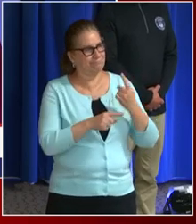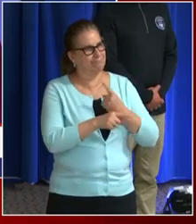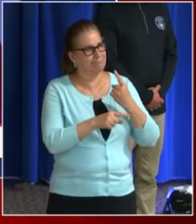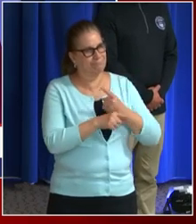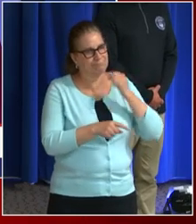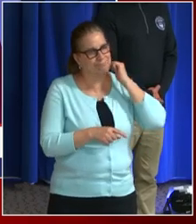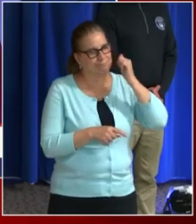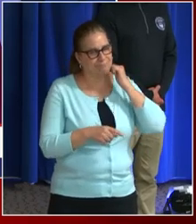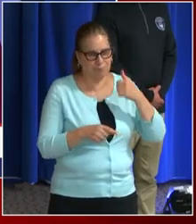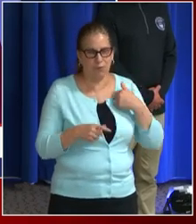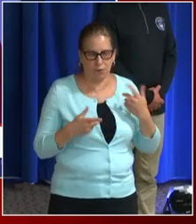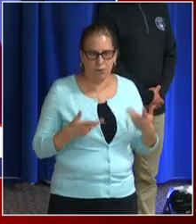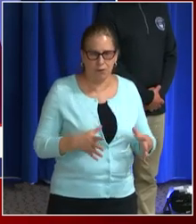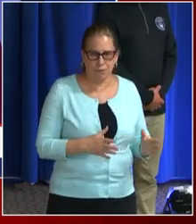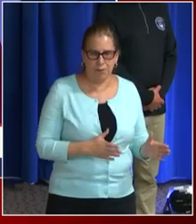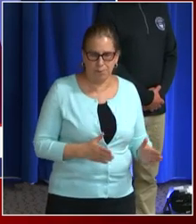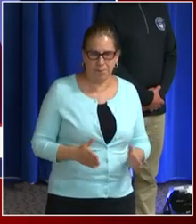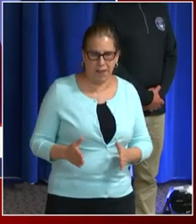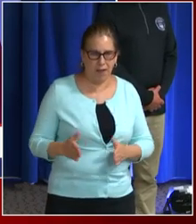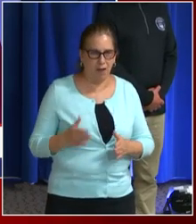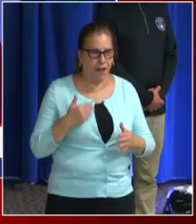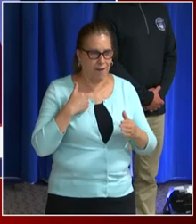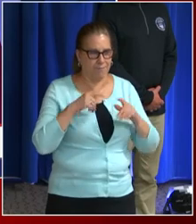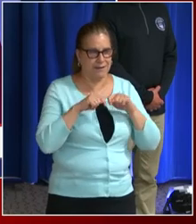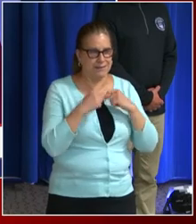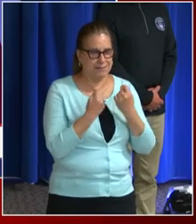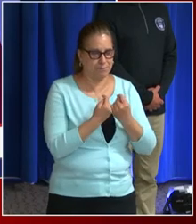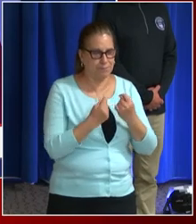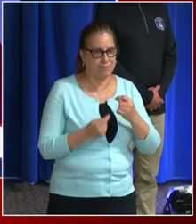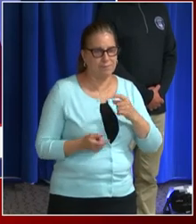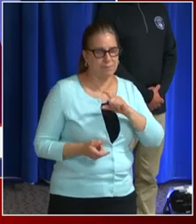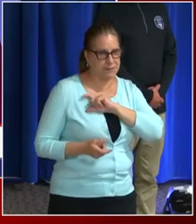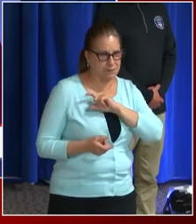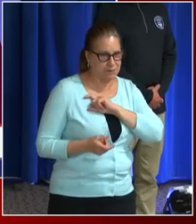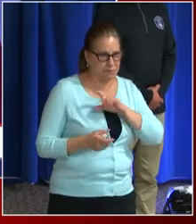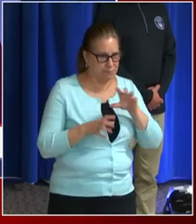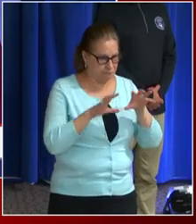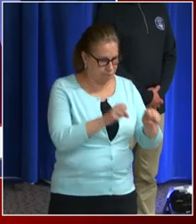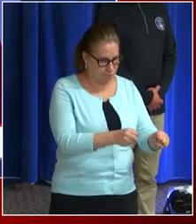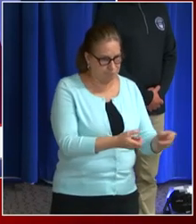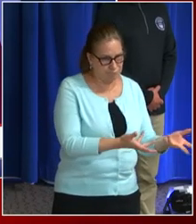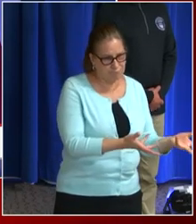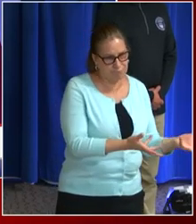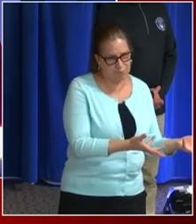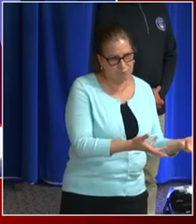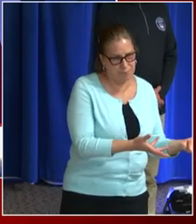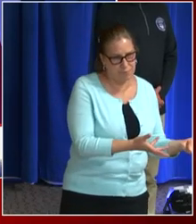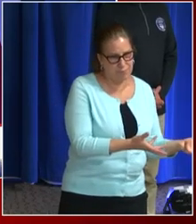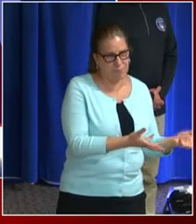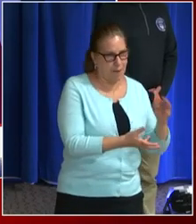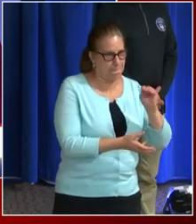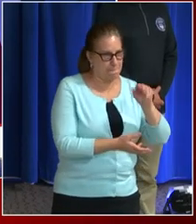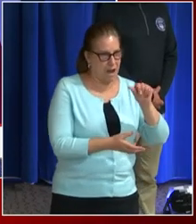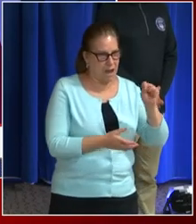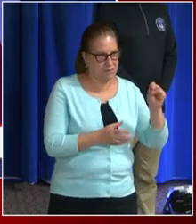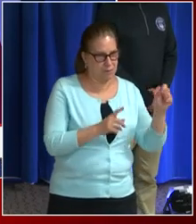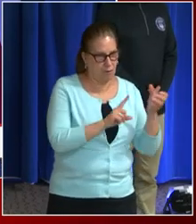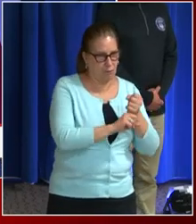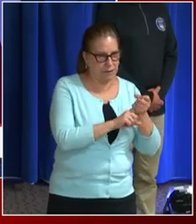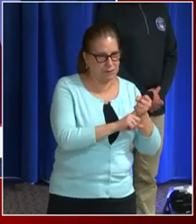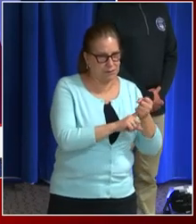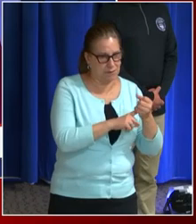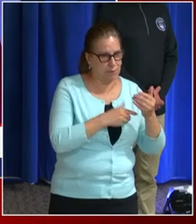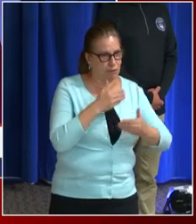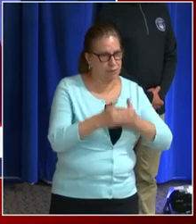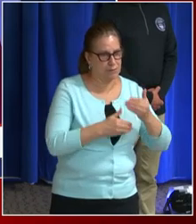up a team of officers to facilitate what's called mass arrest processing. It